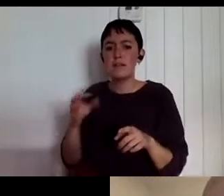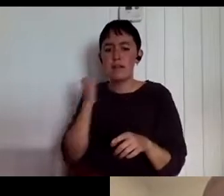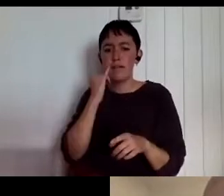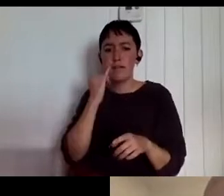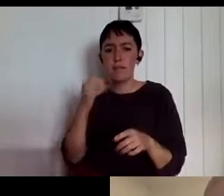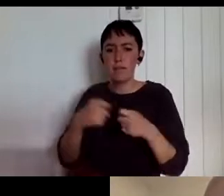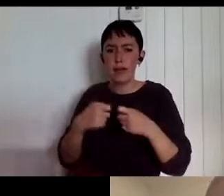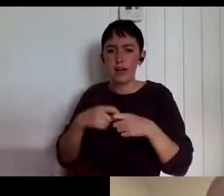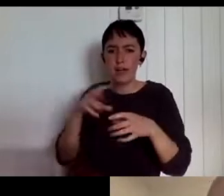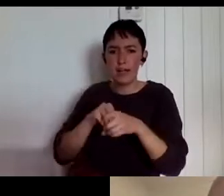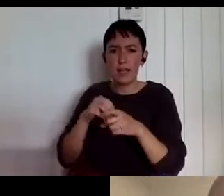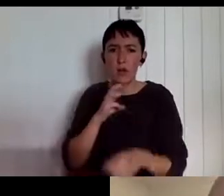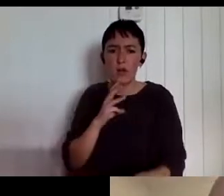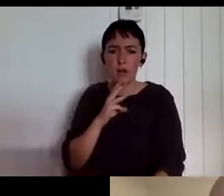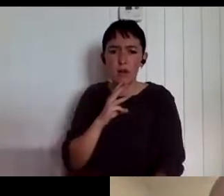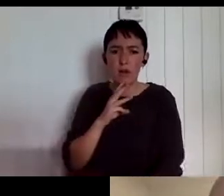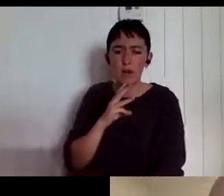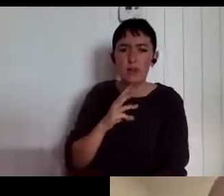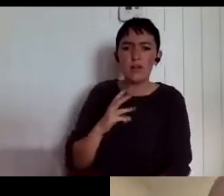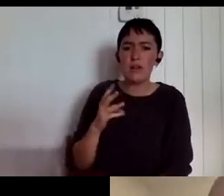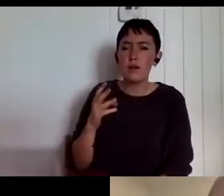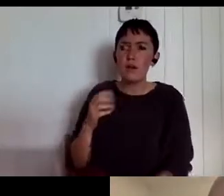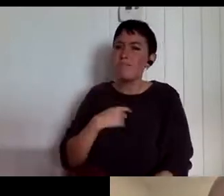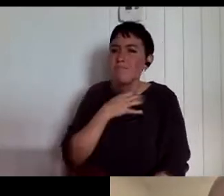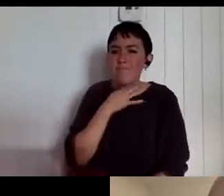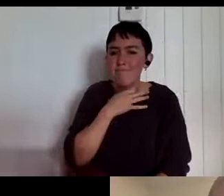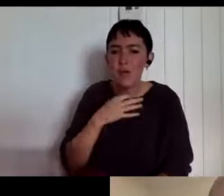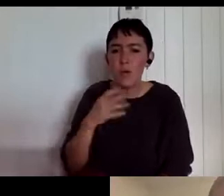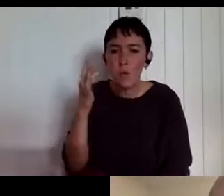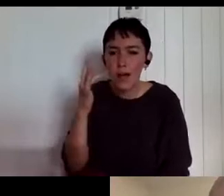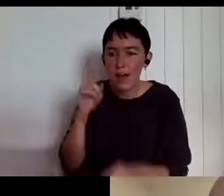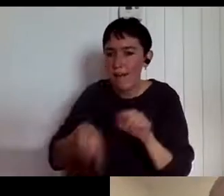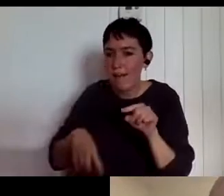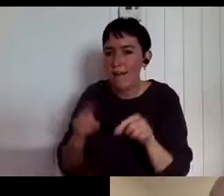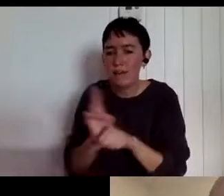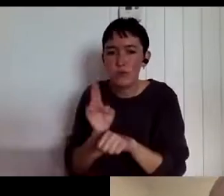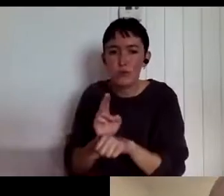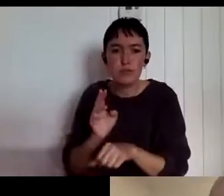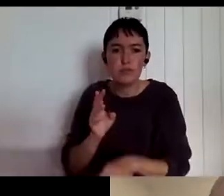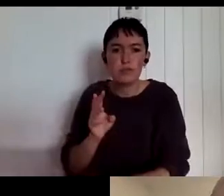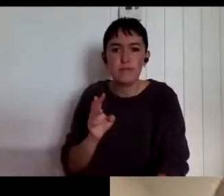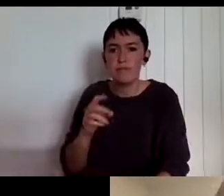I also wonder, like, why can't you just like use a battery underwater? Why does it have to be like dry?